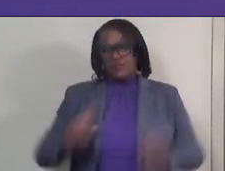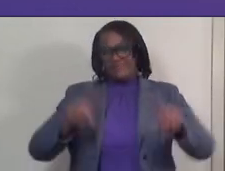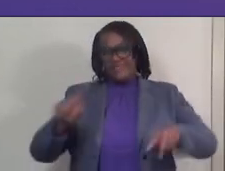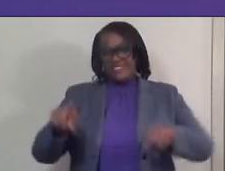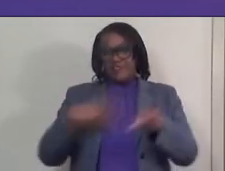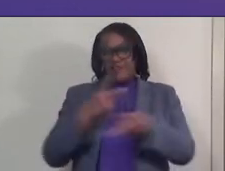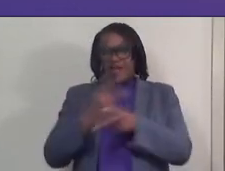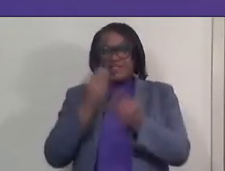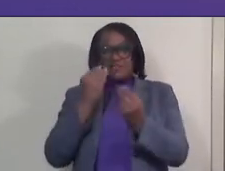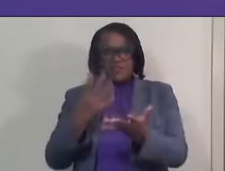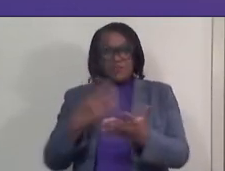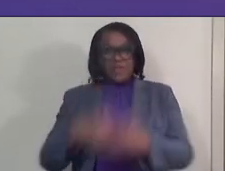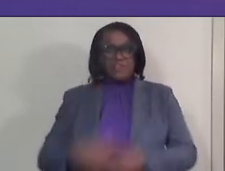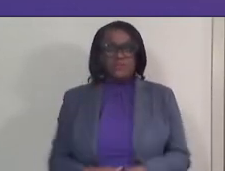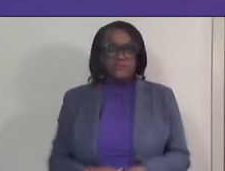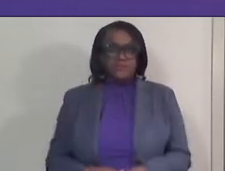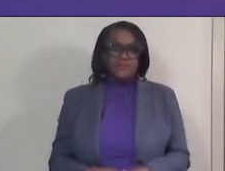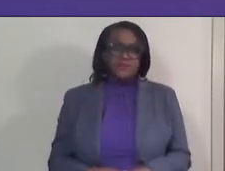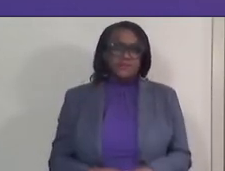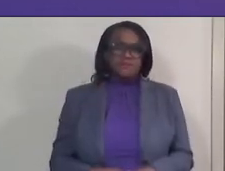information.